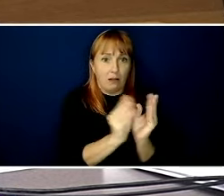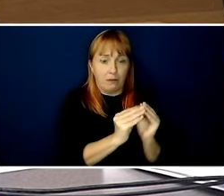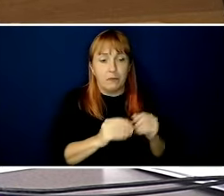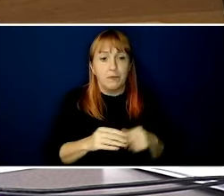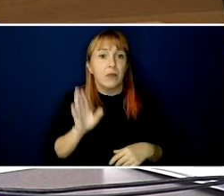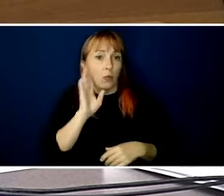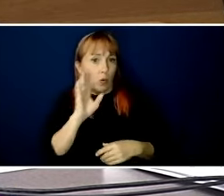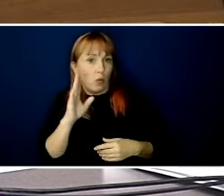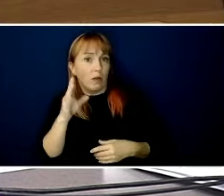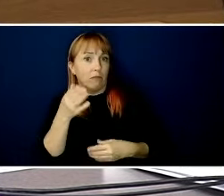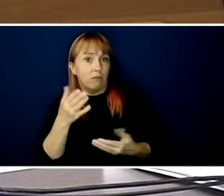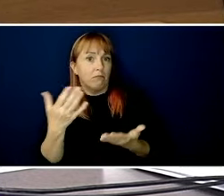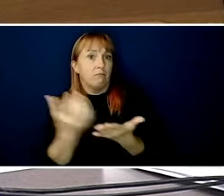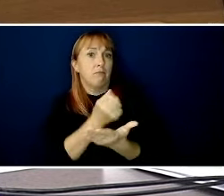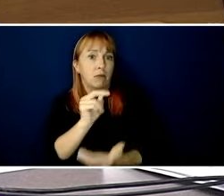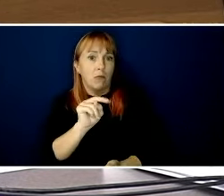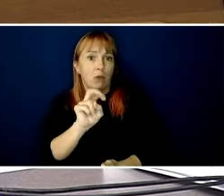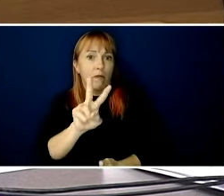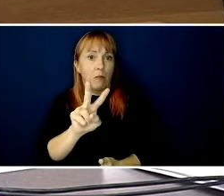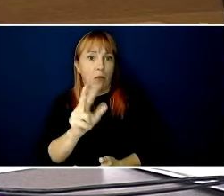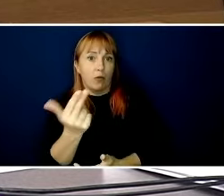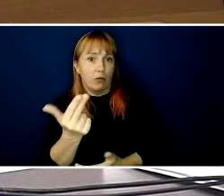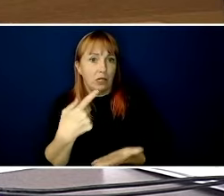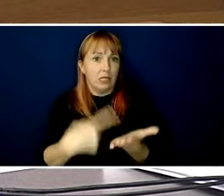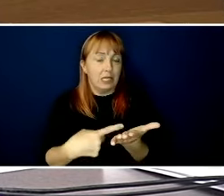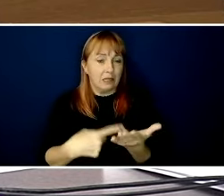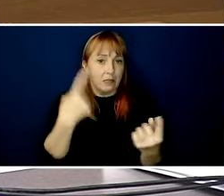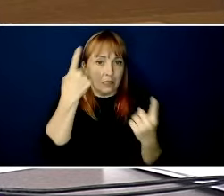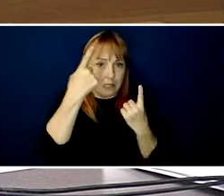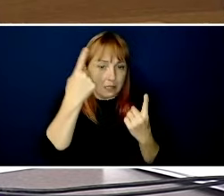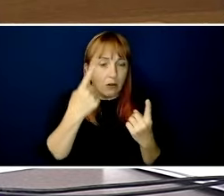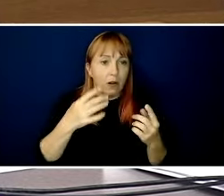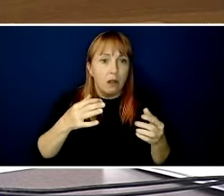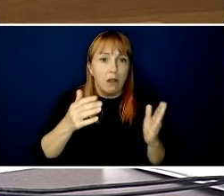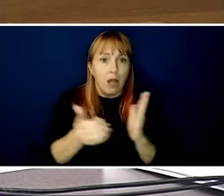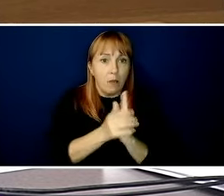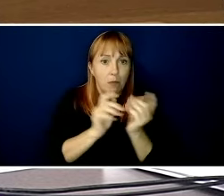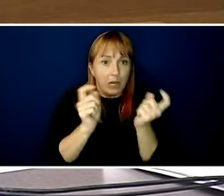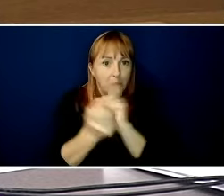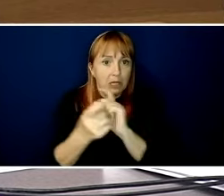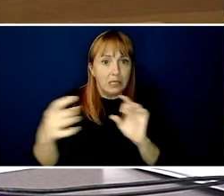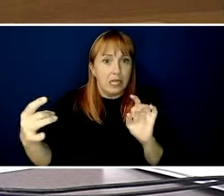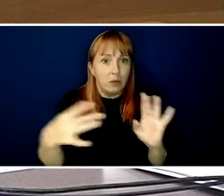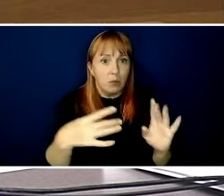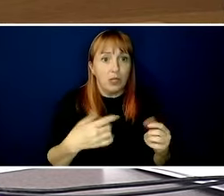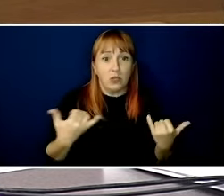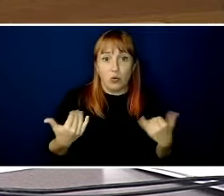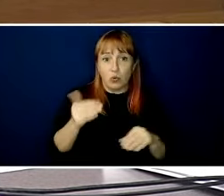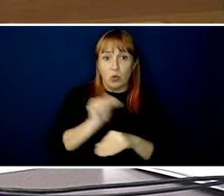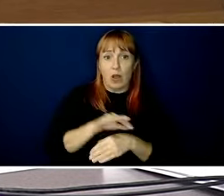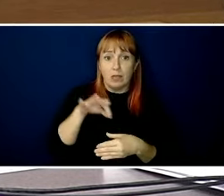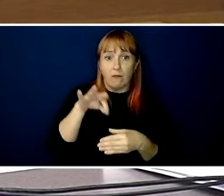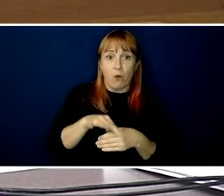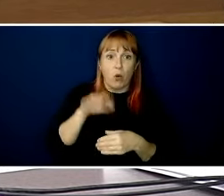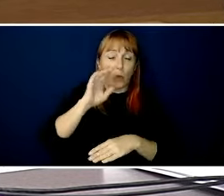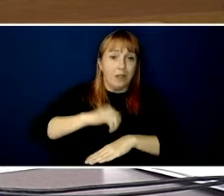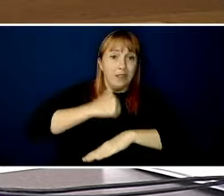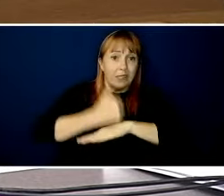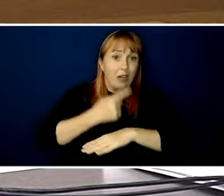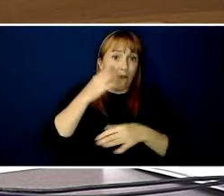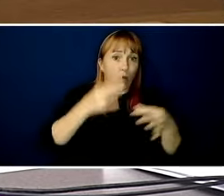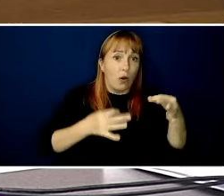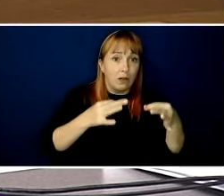consider amendments or issues, input that we're getting from the community tonight. Tonight's vote simply will either set it for a hearing or it won't.